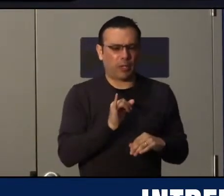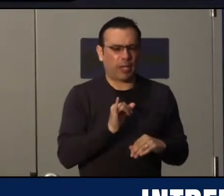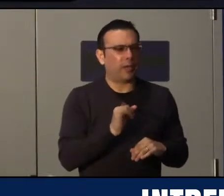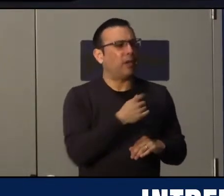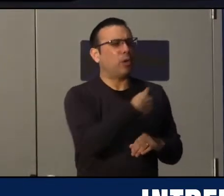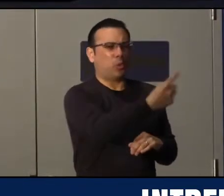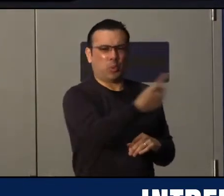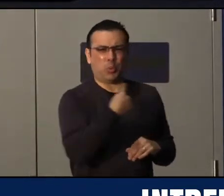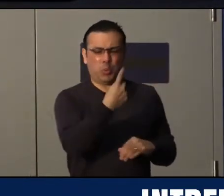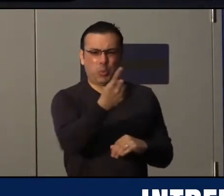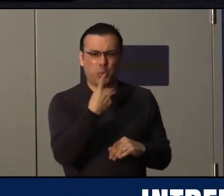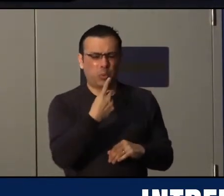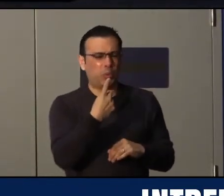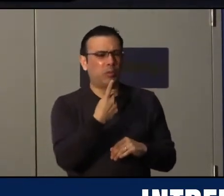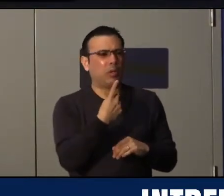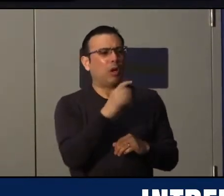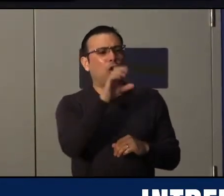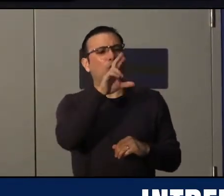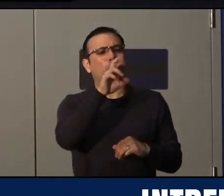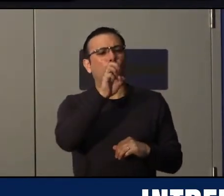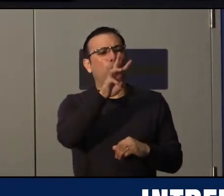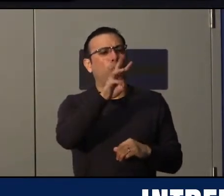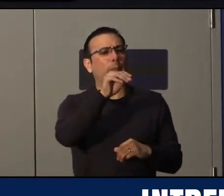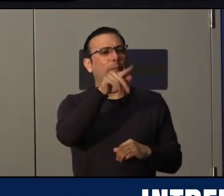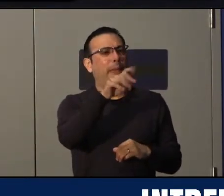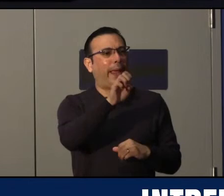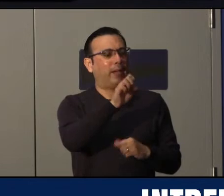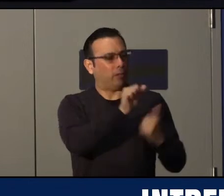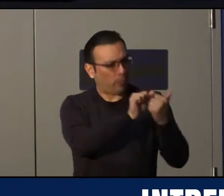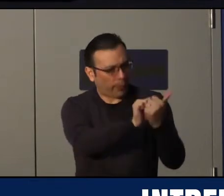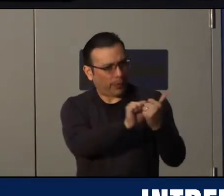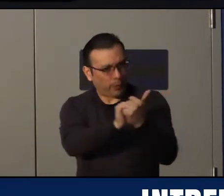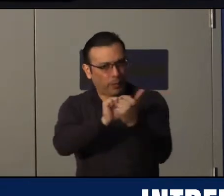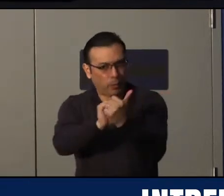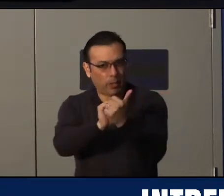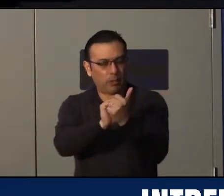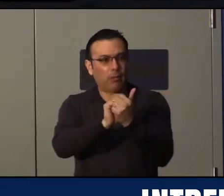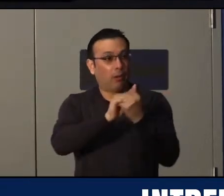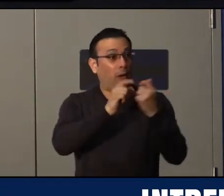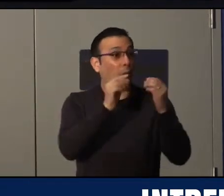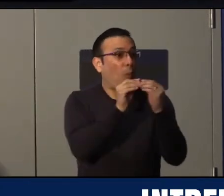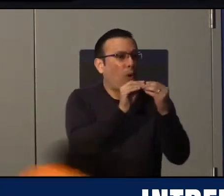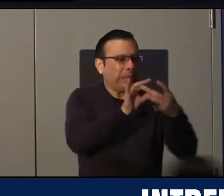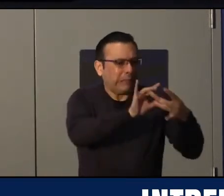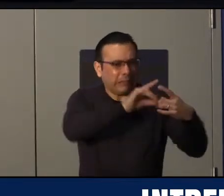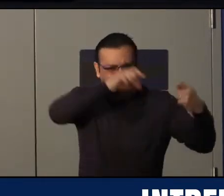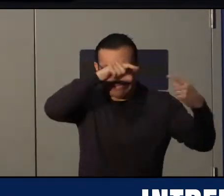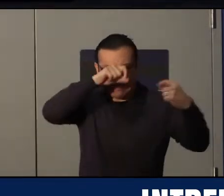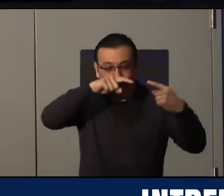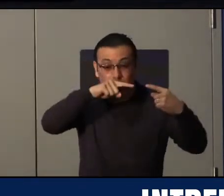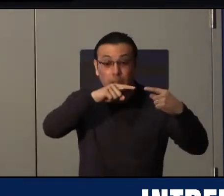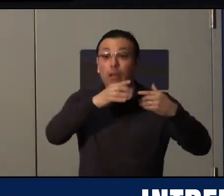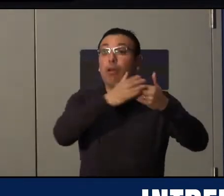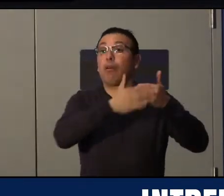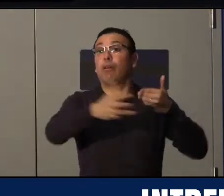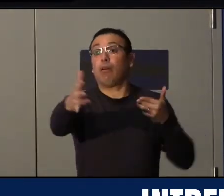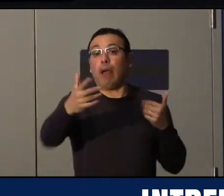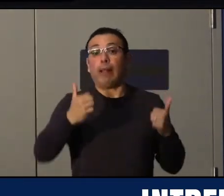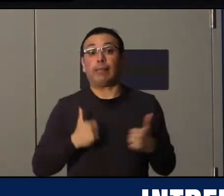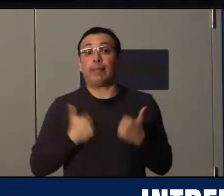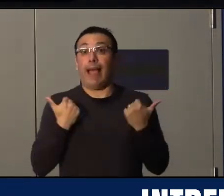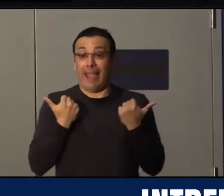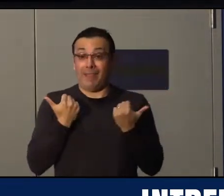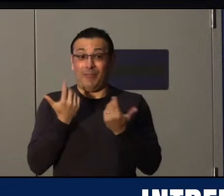passengers, we have the power to create a future for all life on Earth that's as beautiful as it looks